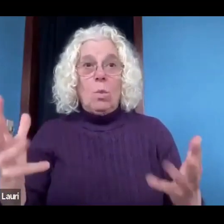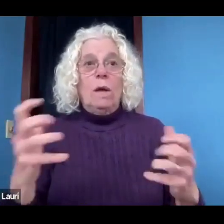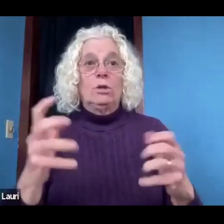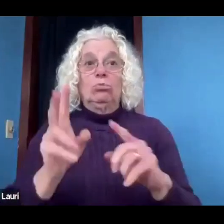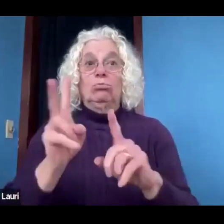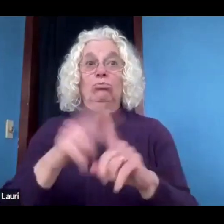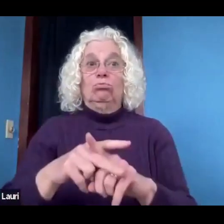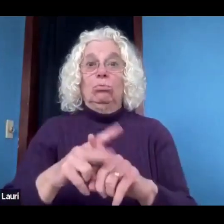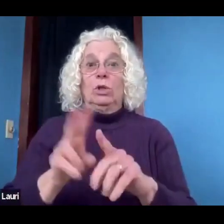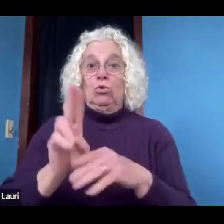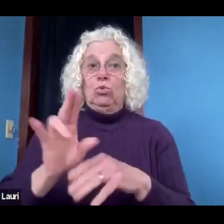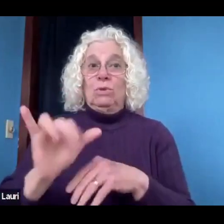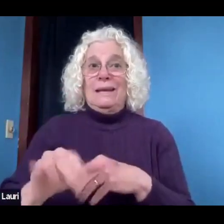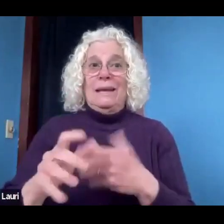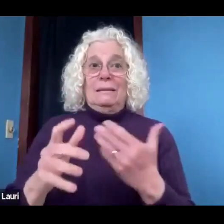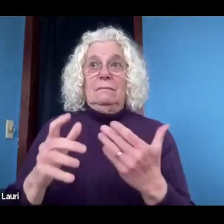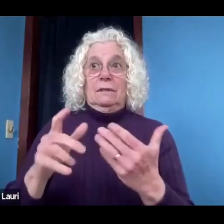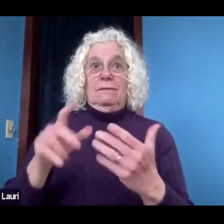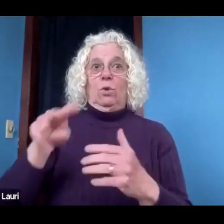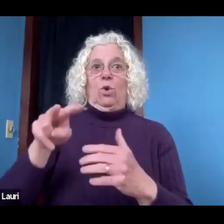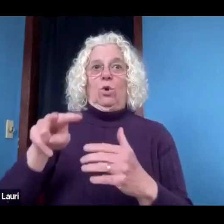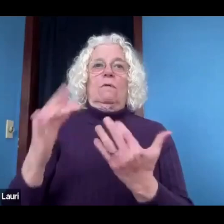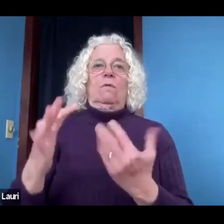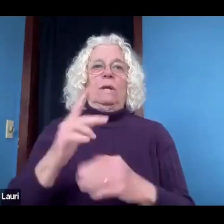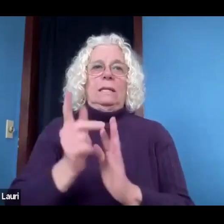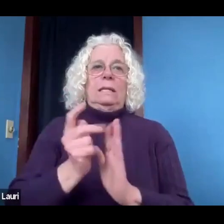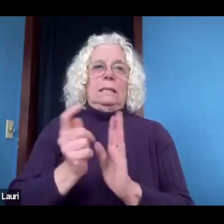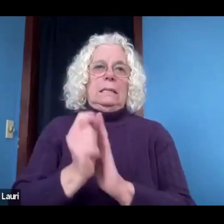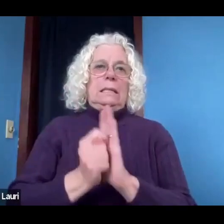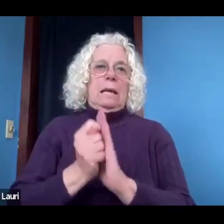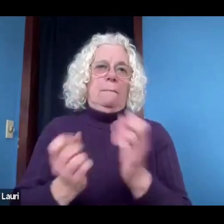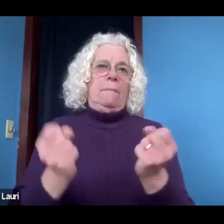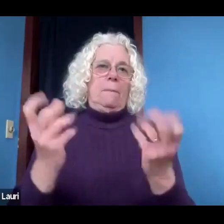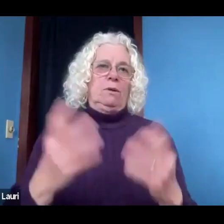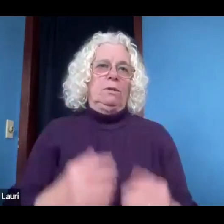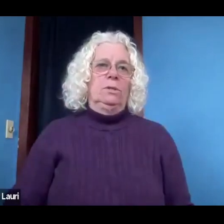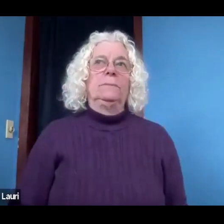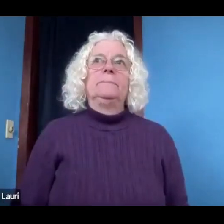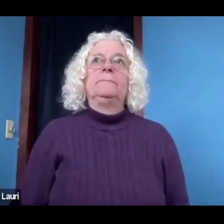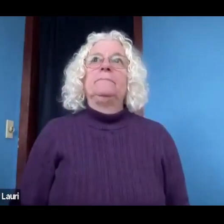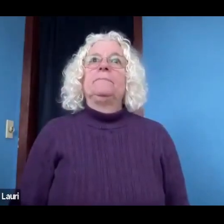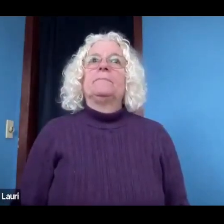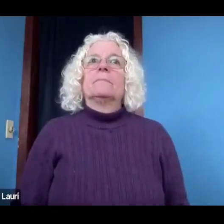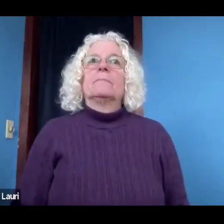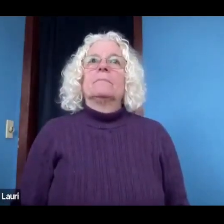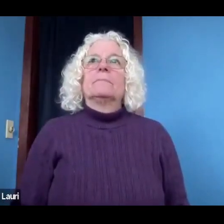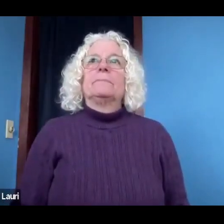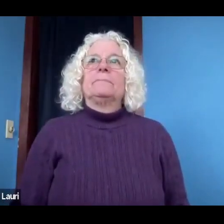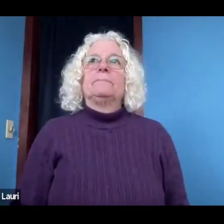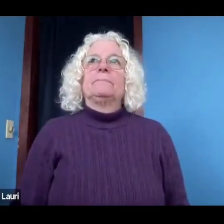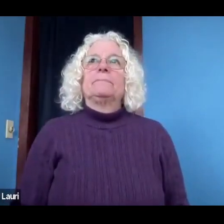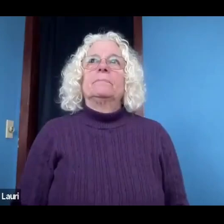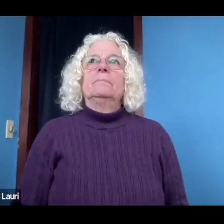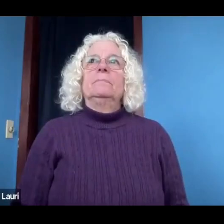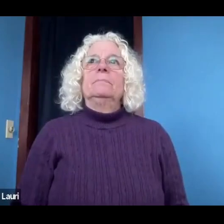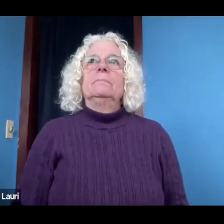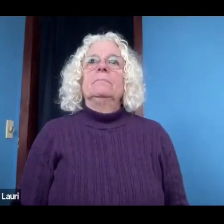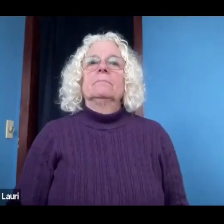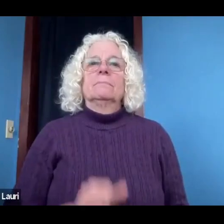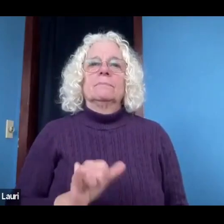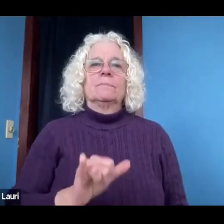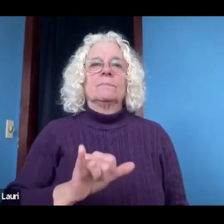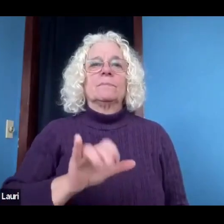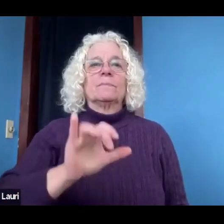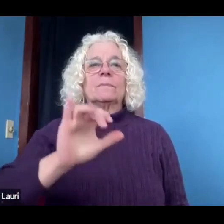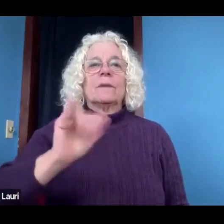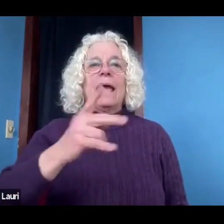policy benefits. Great. Well, thank